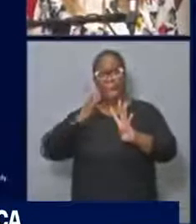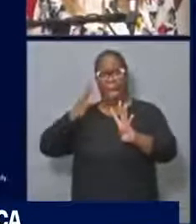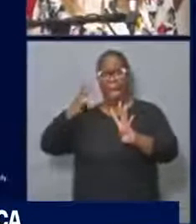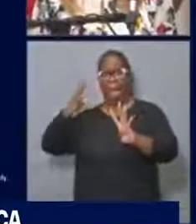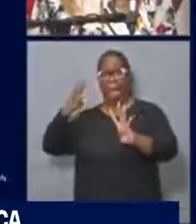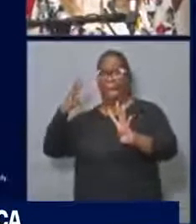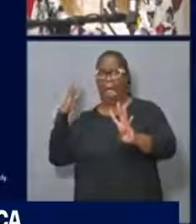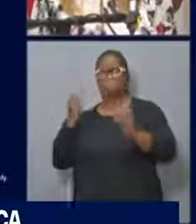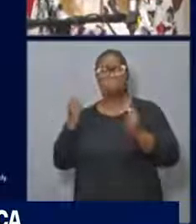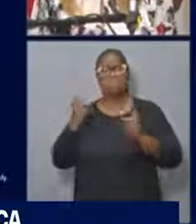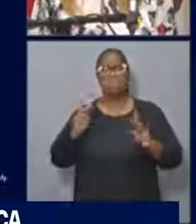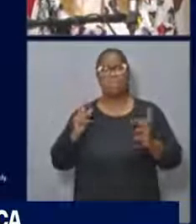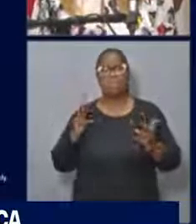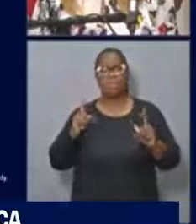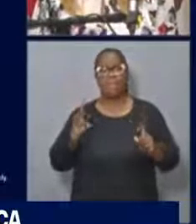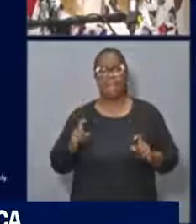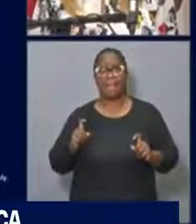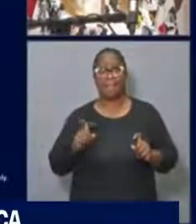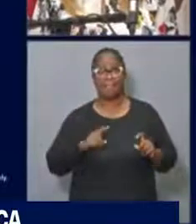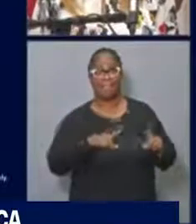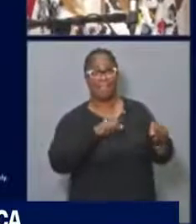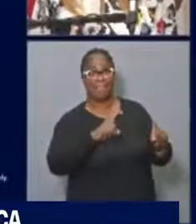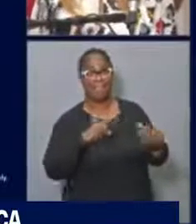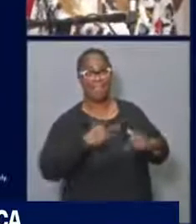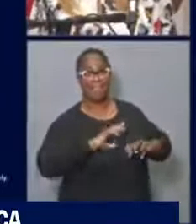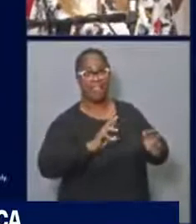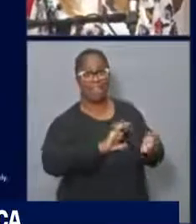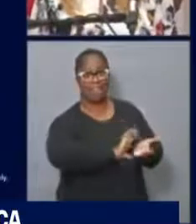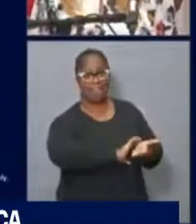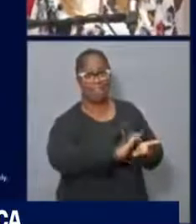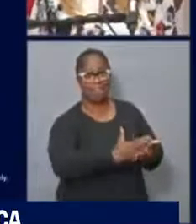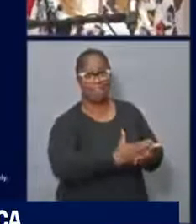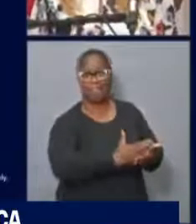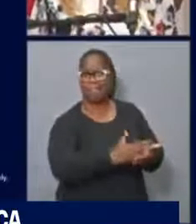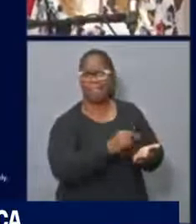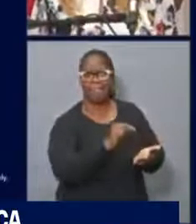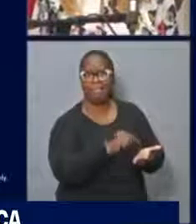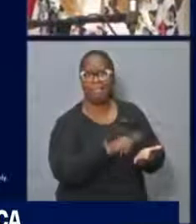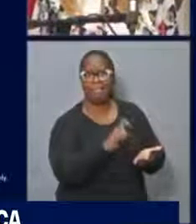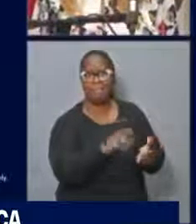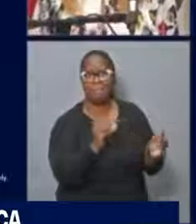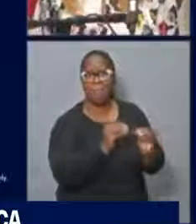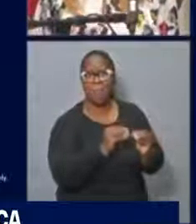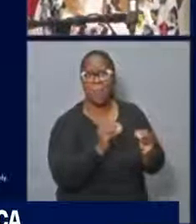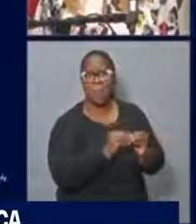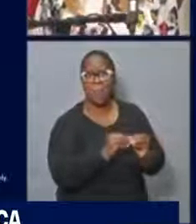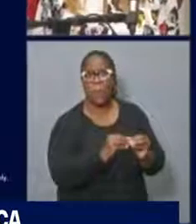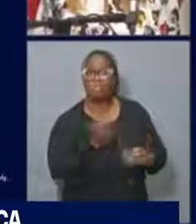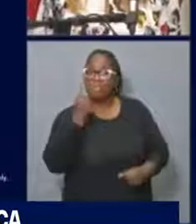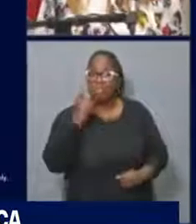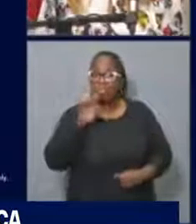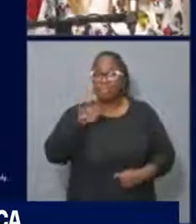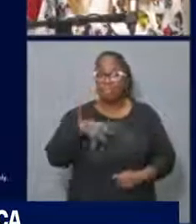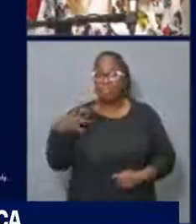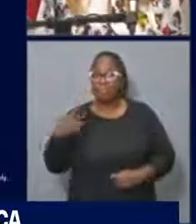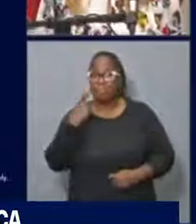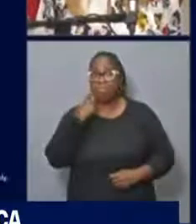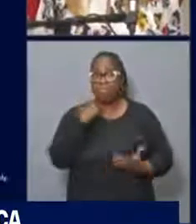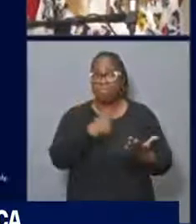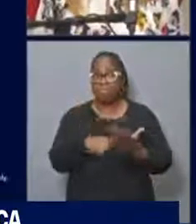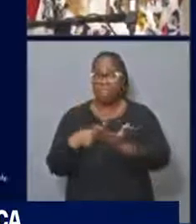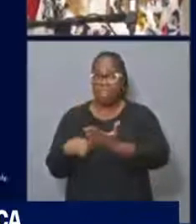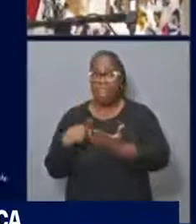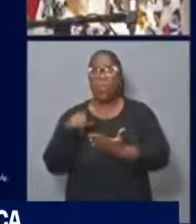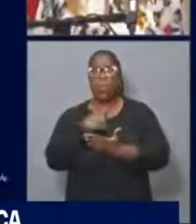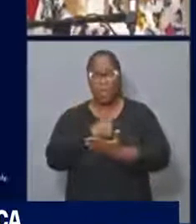who want to have tests, and more needs to be done. That's why, though, because of these charts that we've just gone through, we have an obligation to add